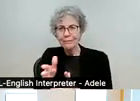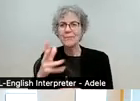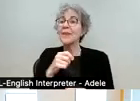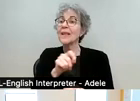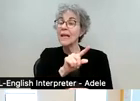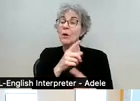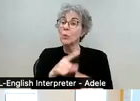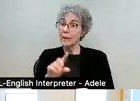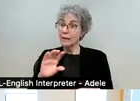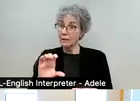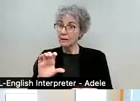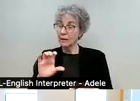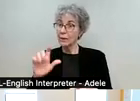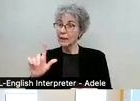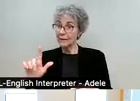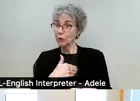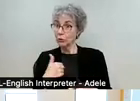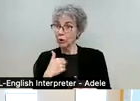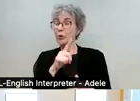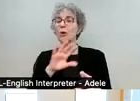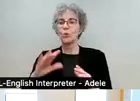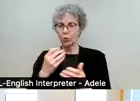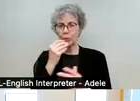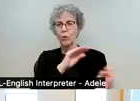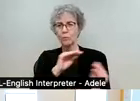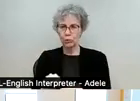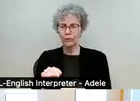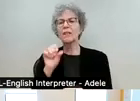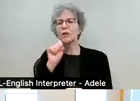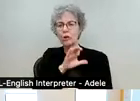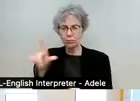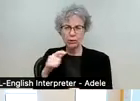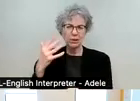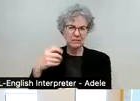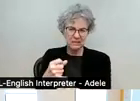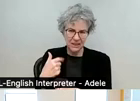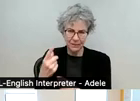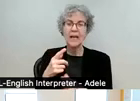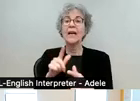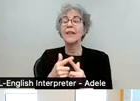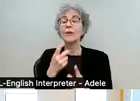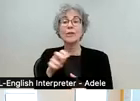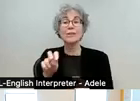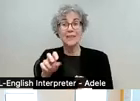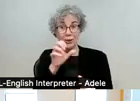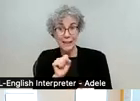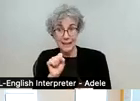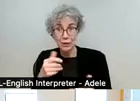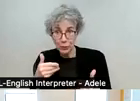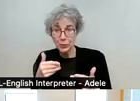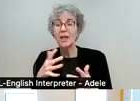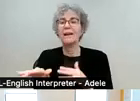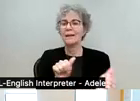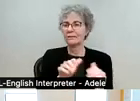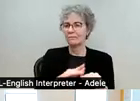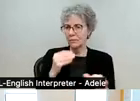into a group home that was in Scarborough, and he lived there for about 5 years. Then when he became a transitional age youth, left a children's home